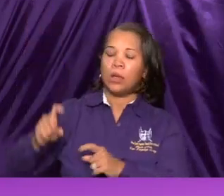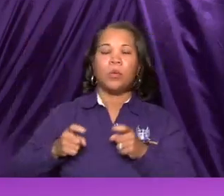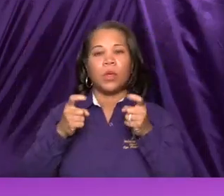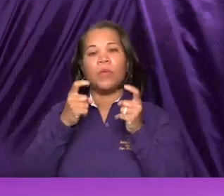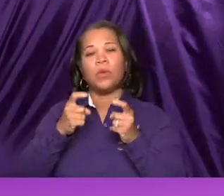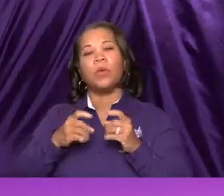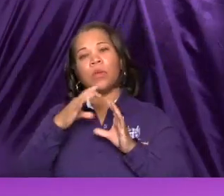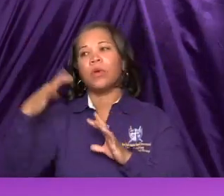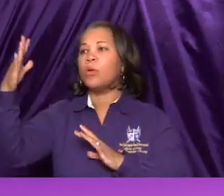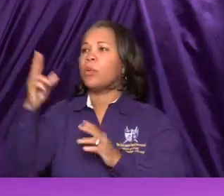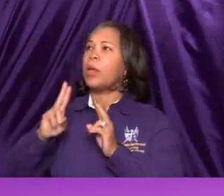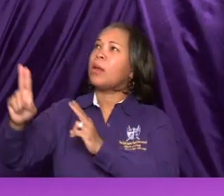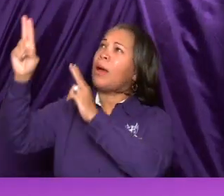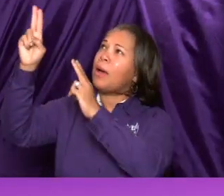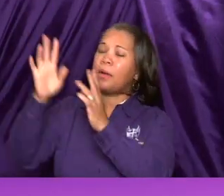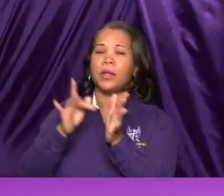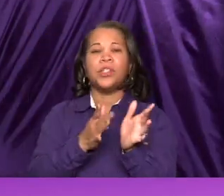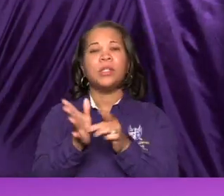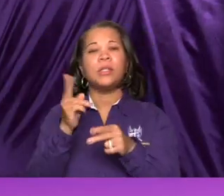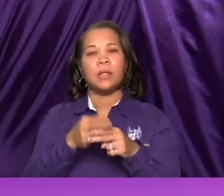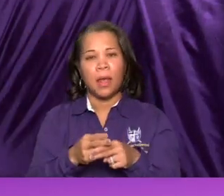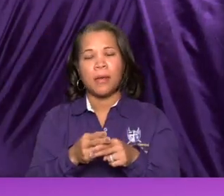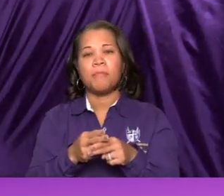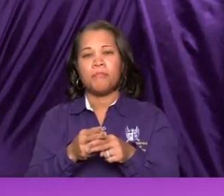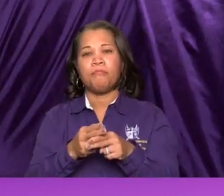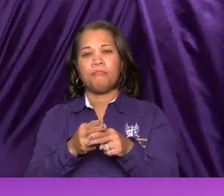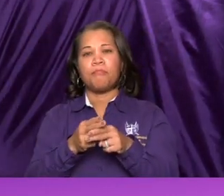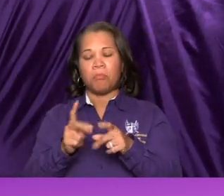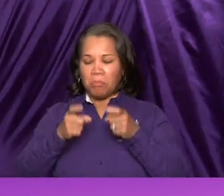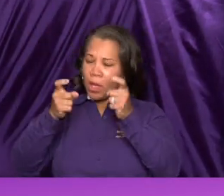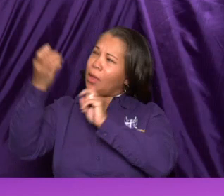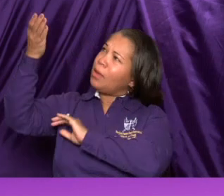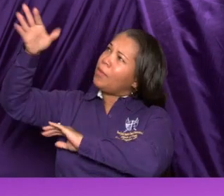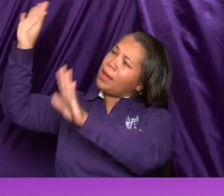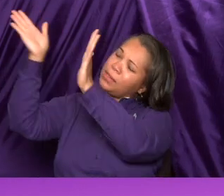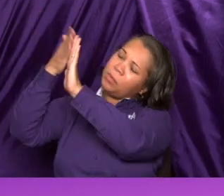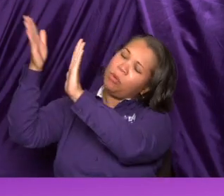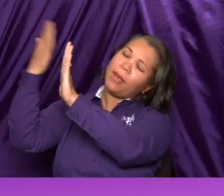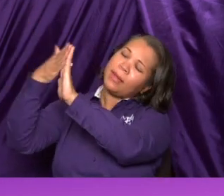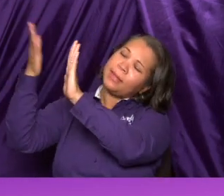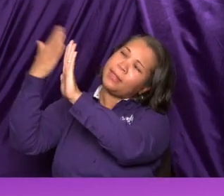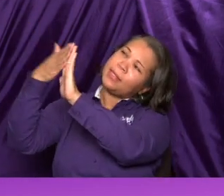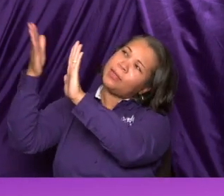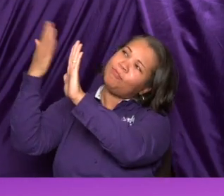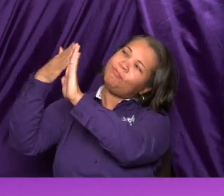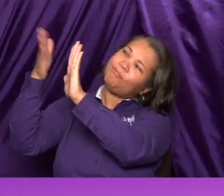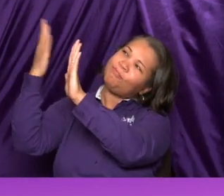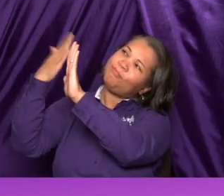honor. And it's in Jesus' name. Give your King some praise right where you are. Hallelujah.